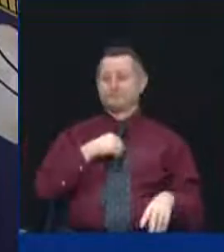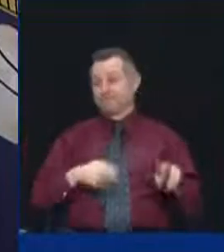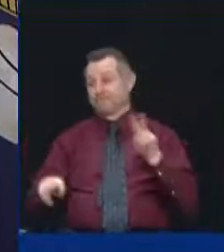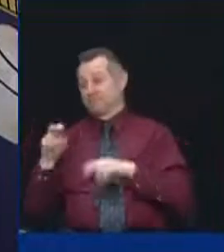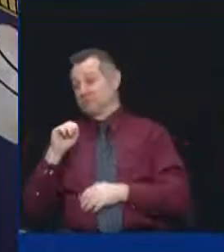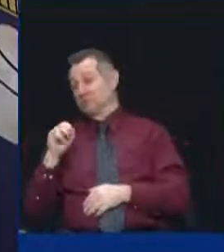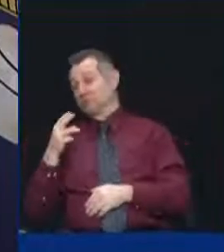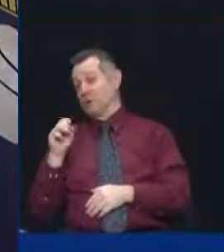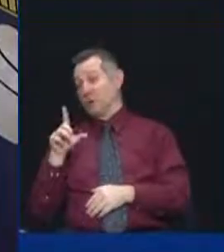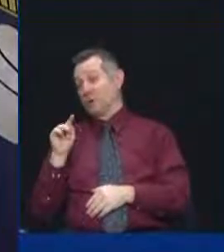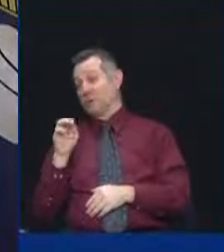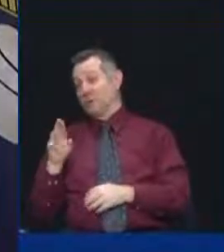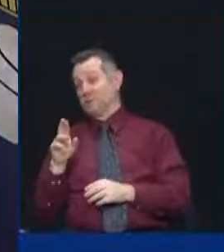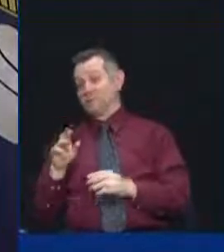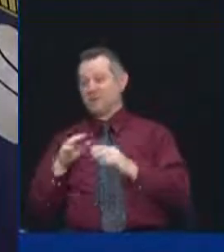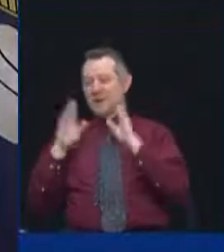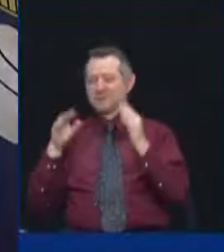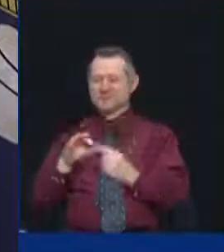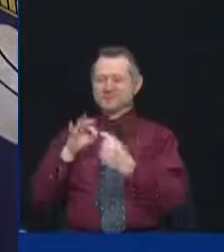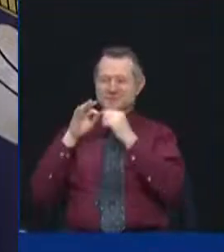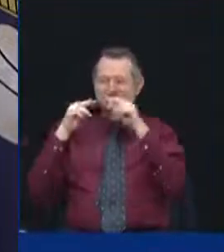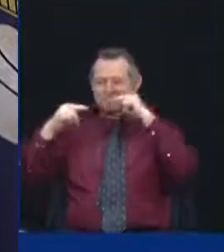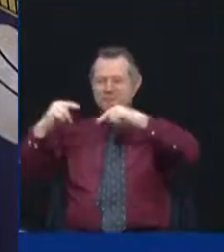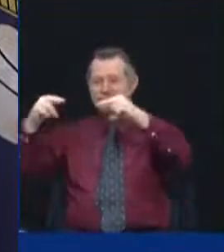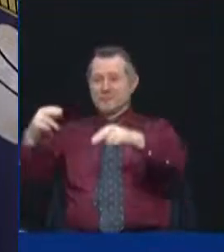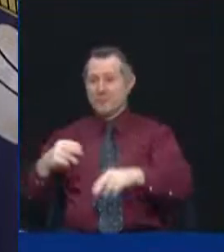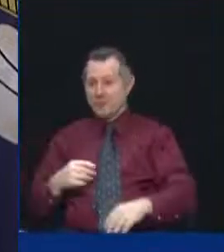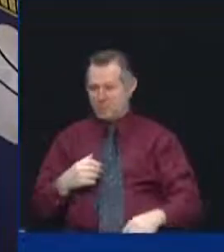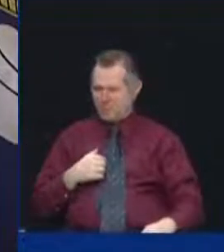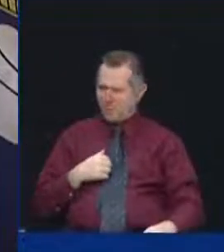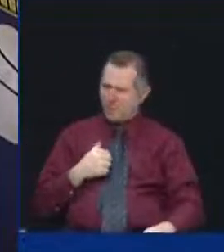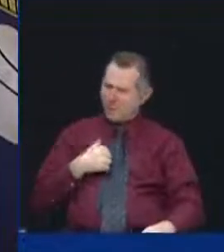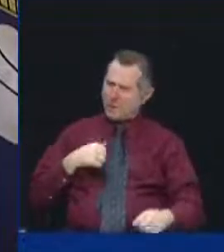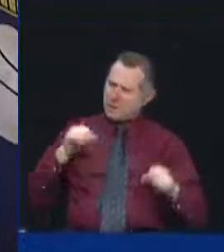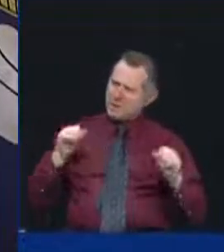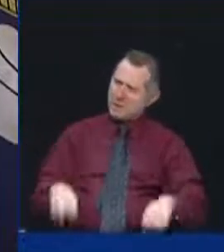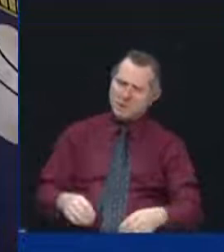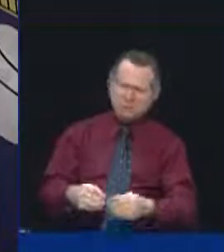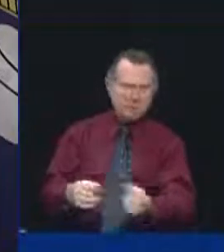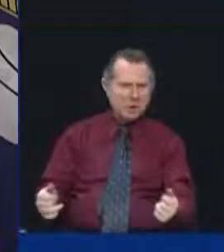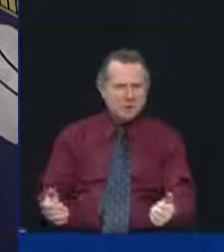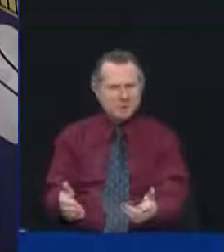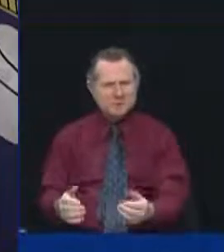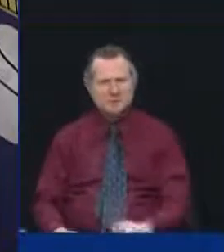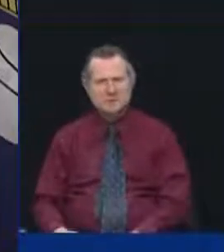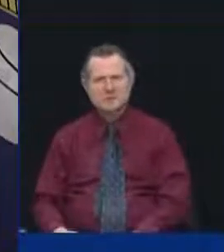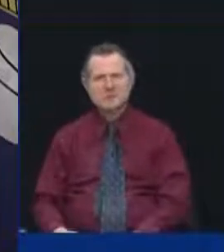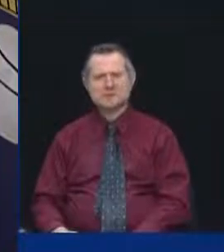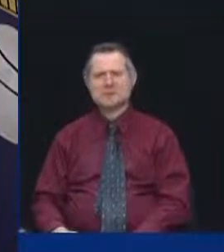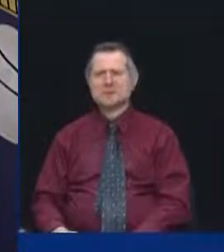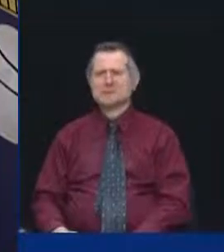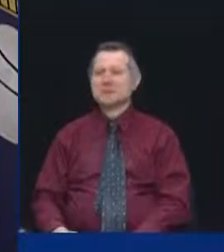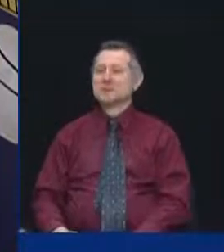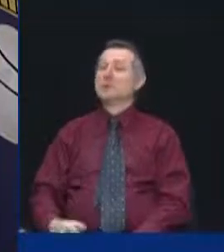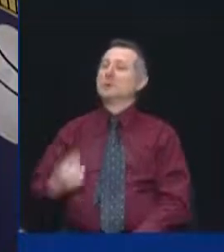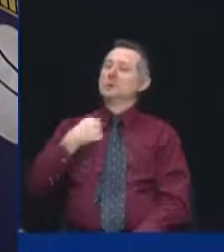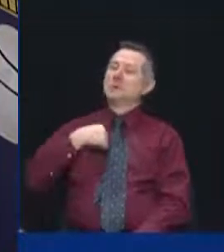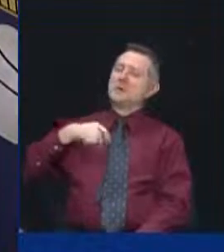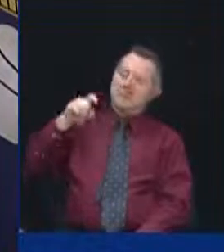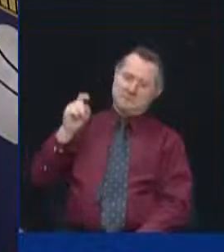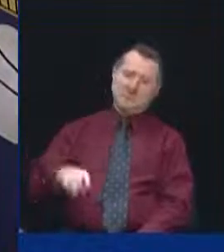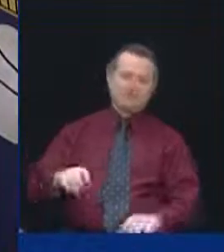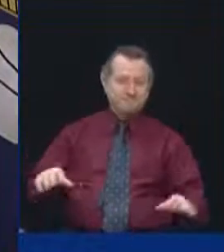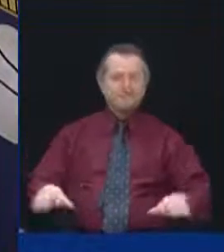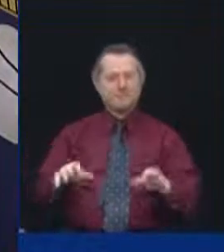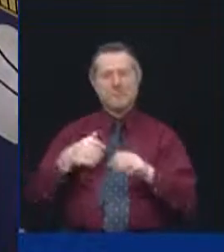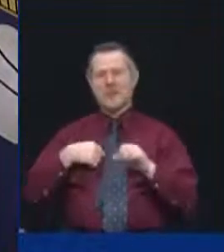system. It is entirely doable. It has to be done, but it's entirely doable. And